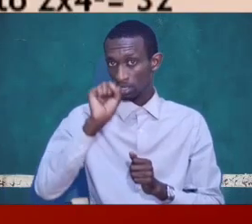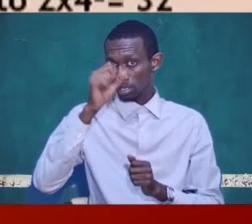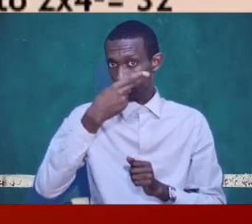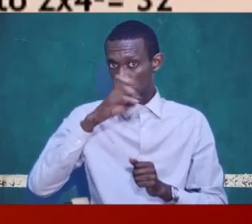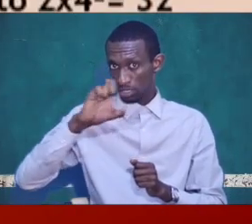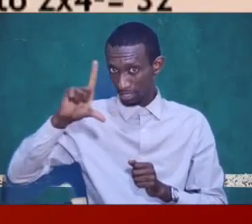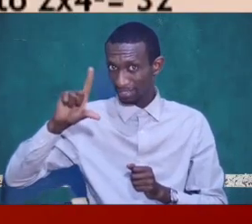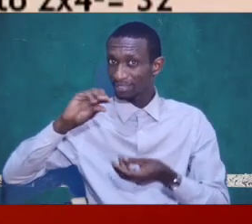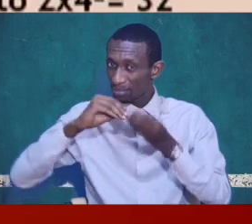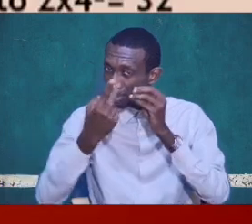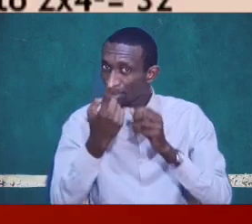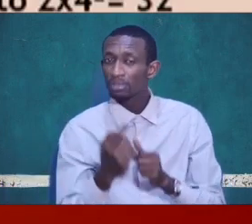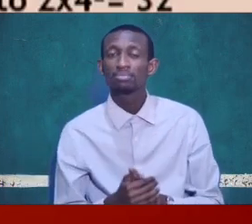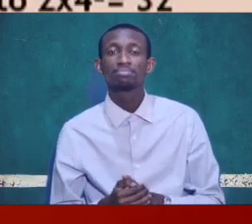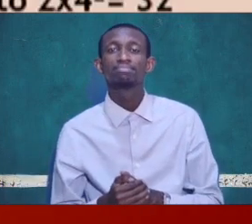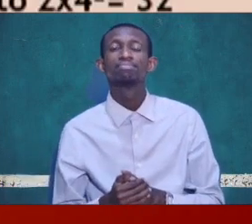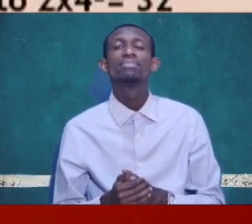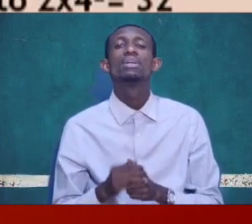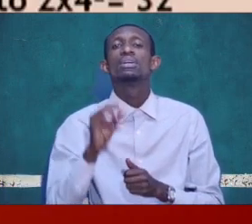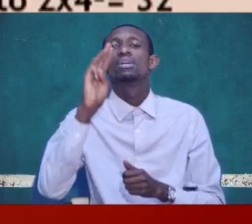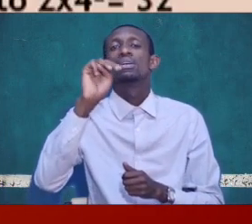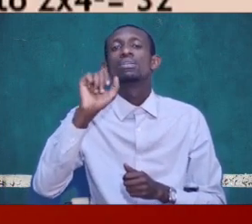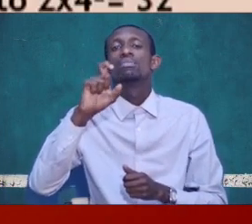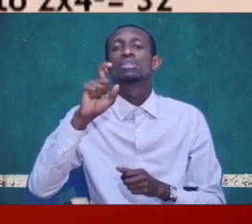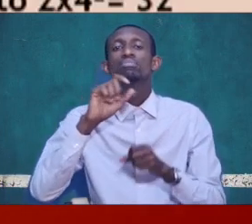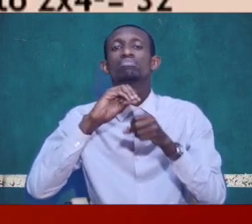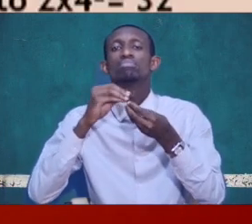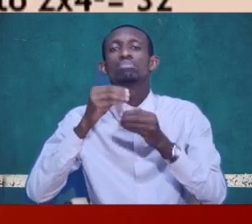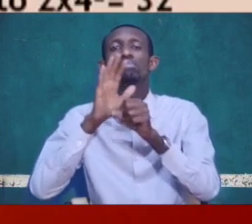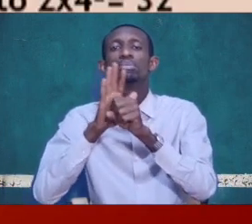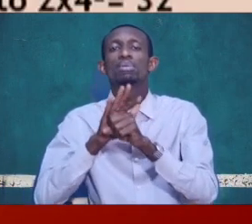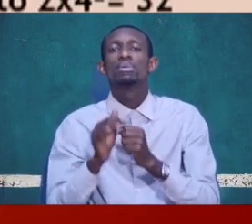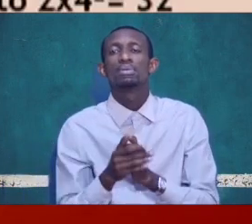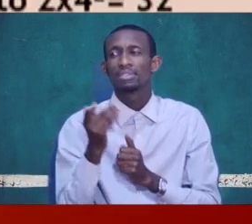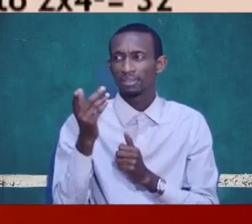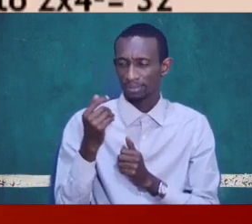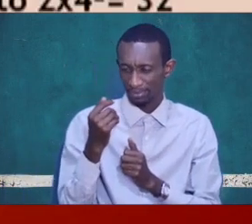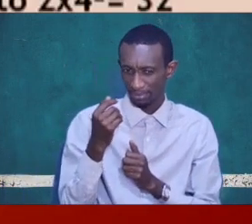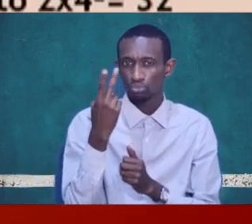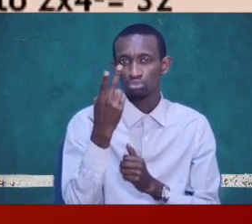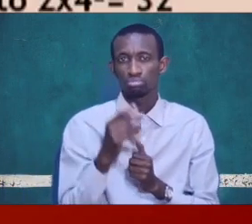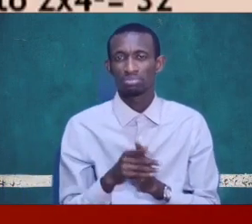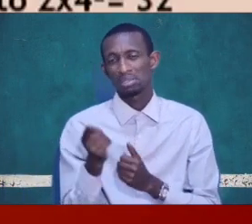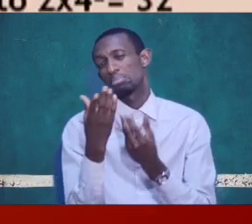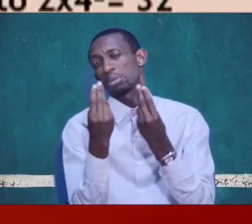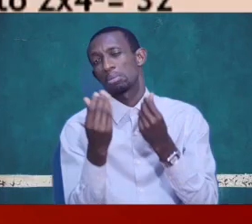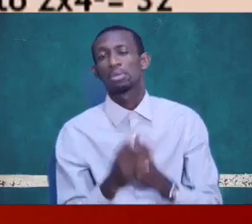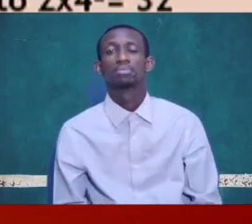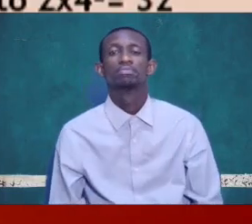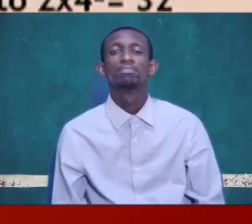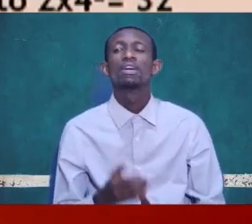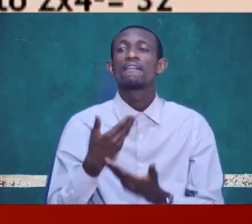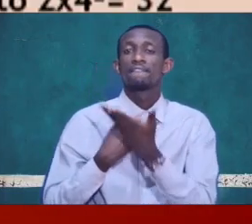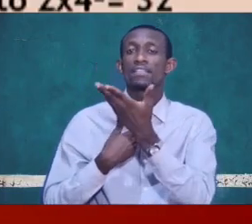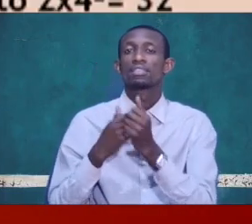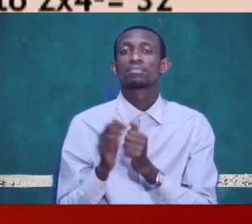1, the maximum of electrons that can be there is 2. Very simple. We have